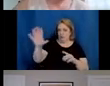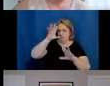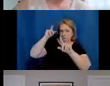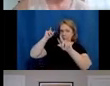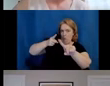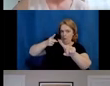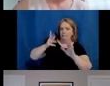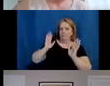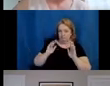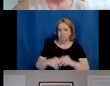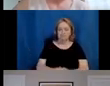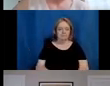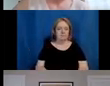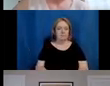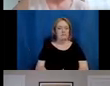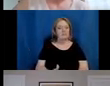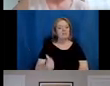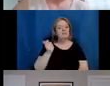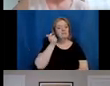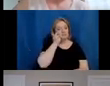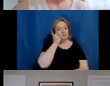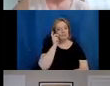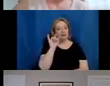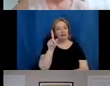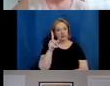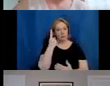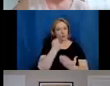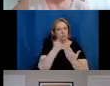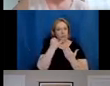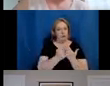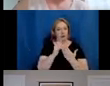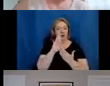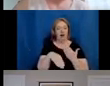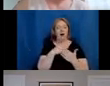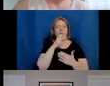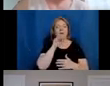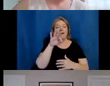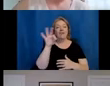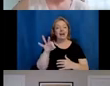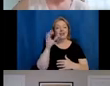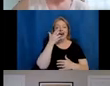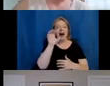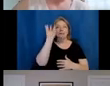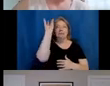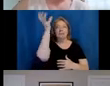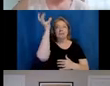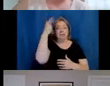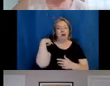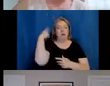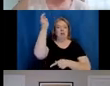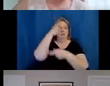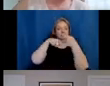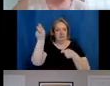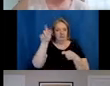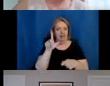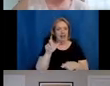We recently did a project where we switched out all of these incandescent bulbs to LEDs. And